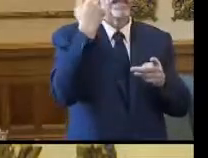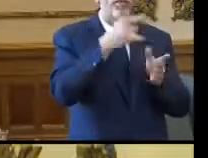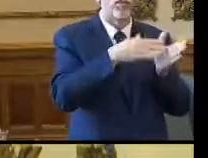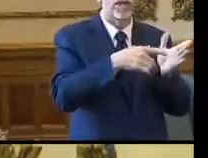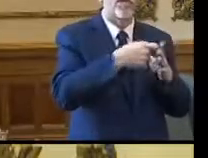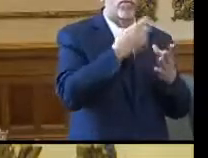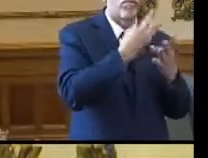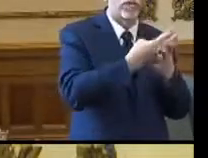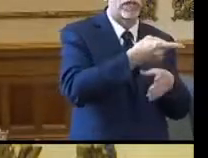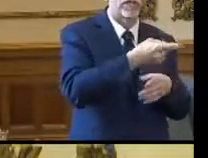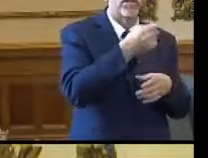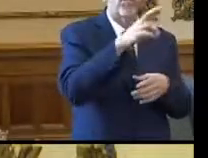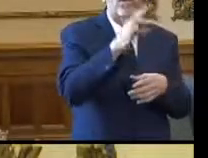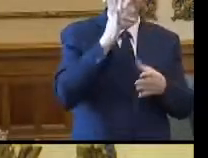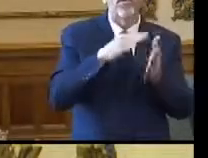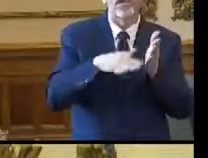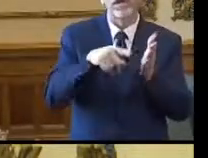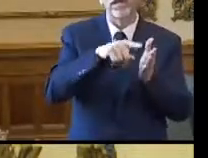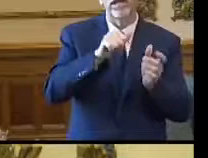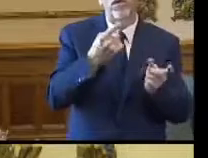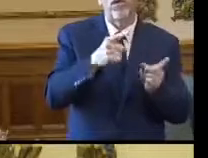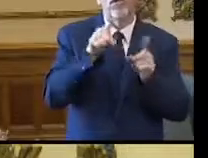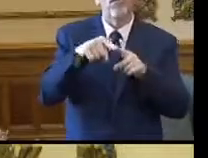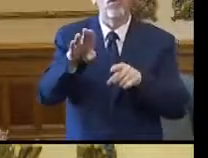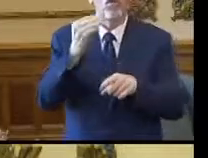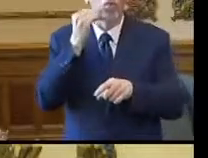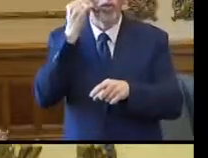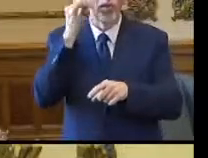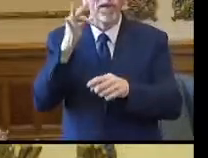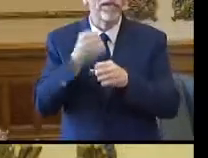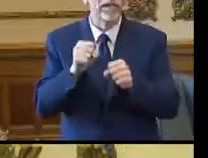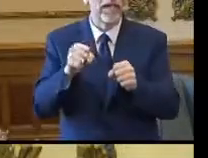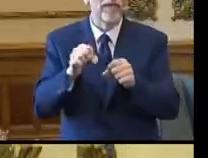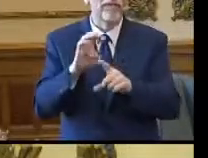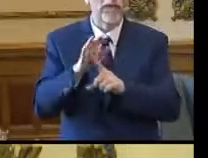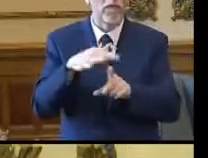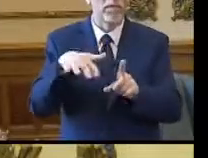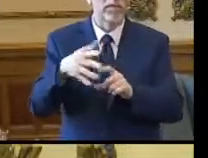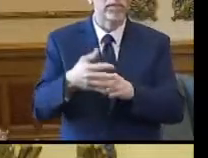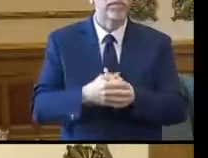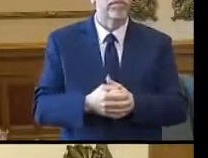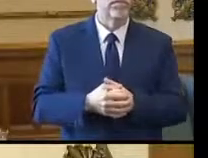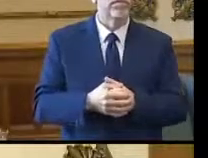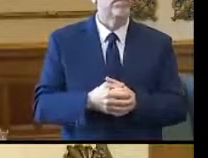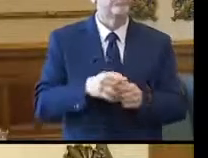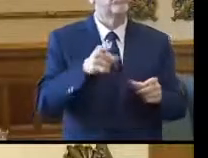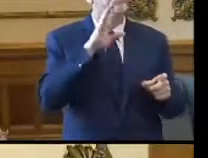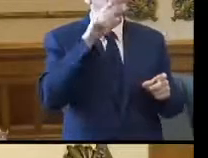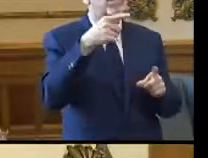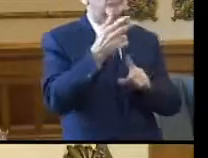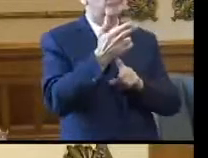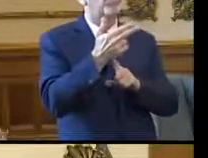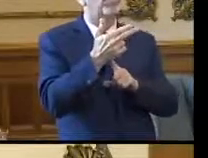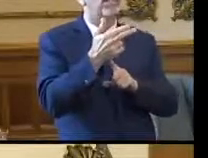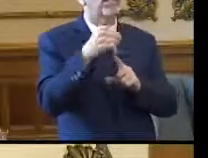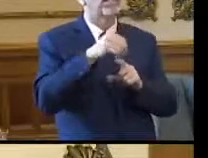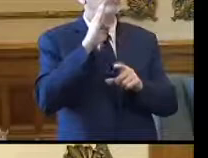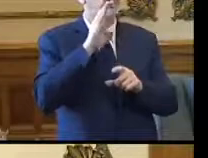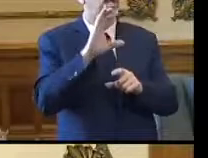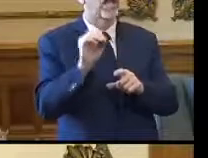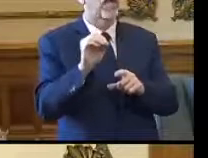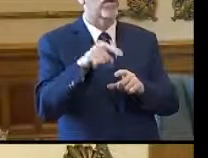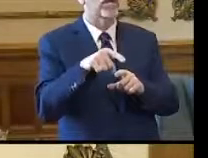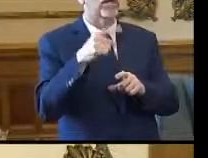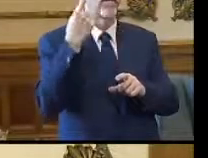from prison, or if they're released, they can always go to their homes if that's a safe environment. She's talking about, I think, the hotels in Brown County